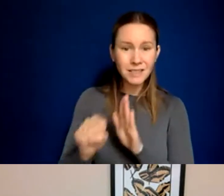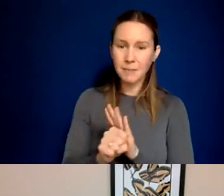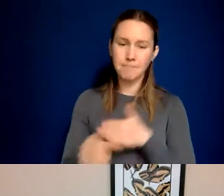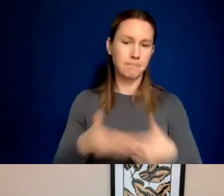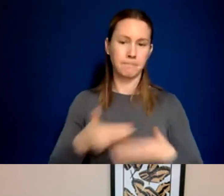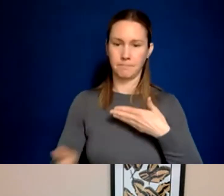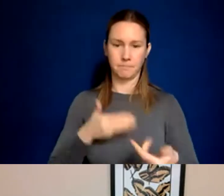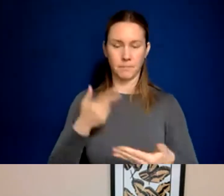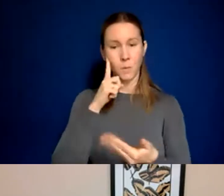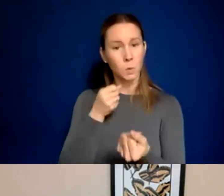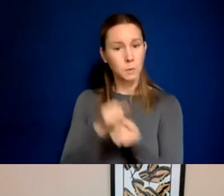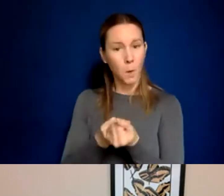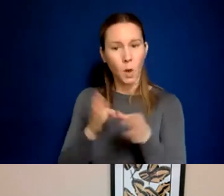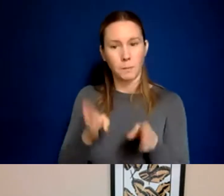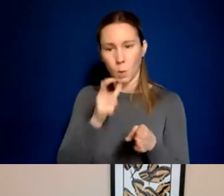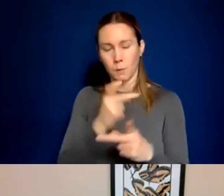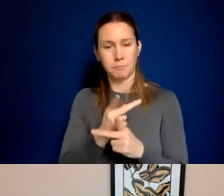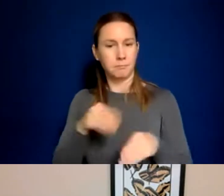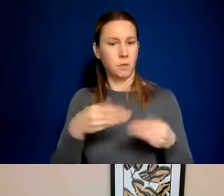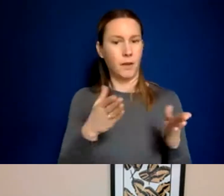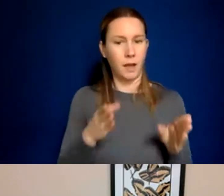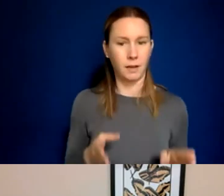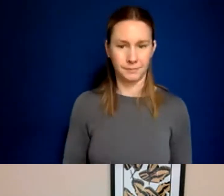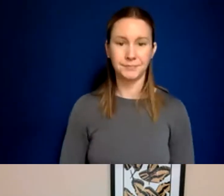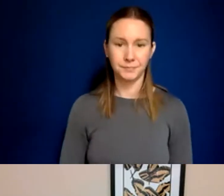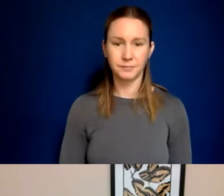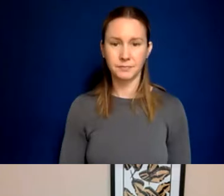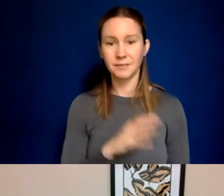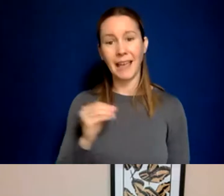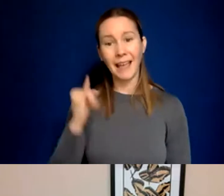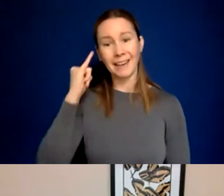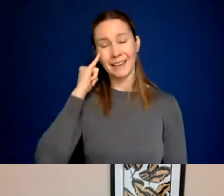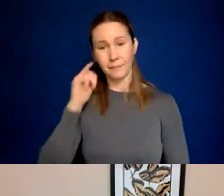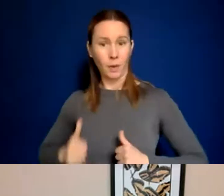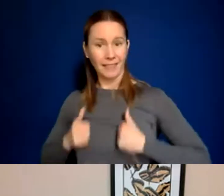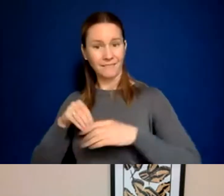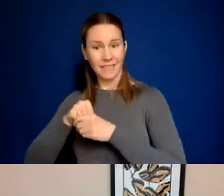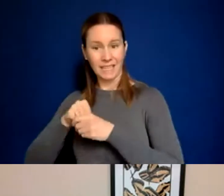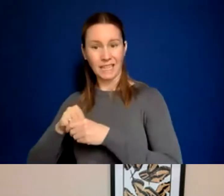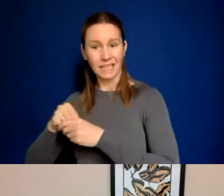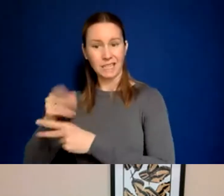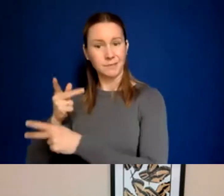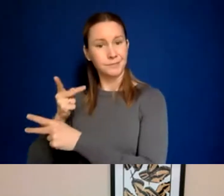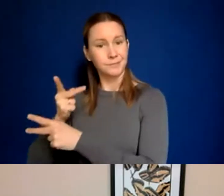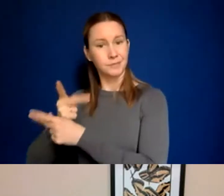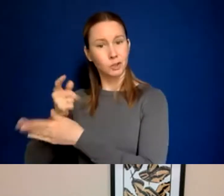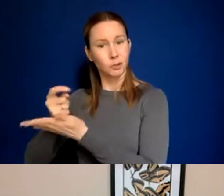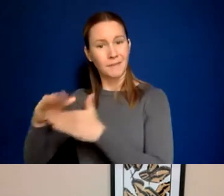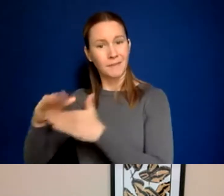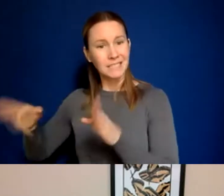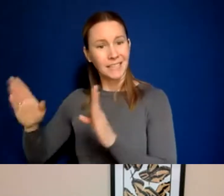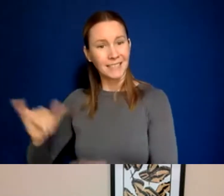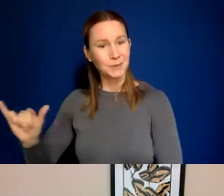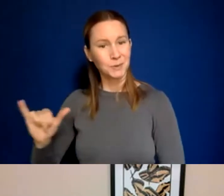But and it's also beneficial for folks who are living in facilities too. Okay. That's a long answer.